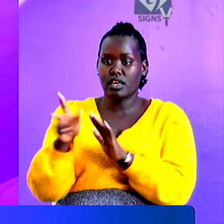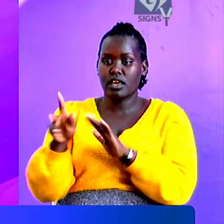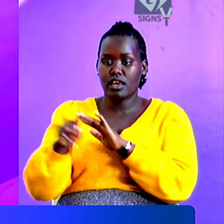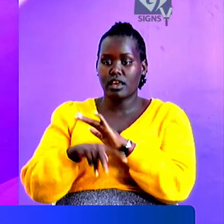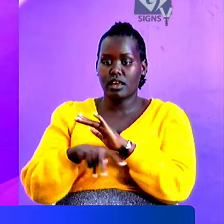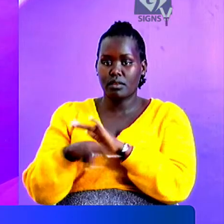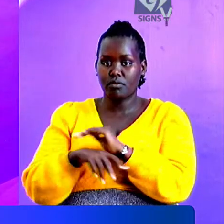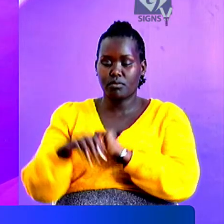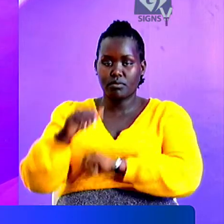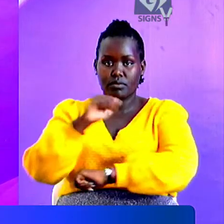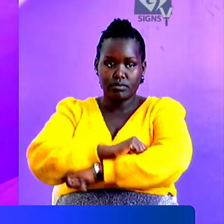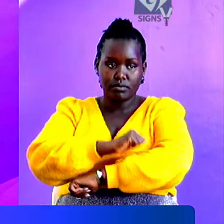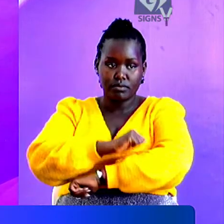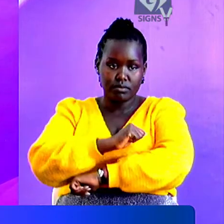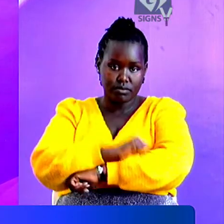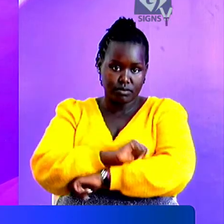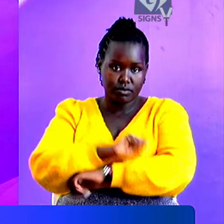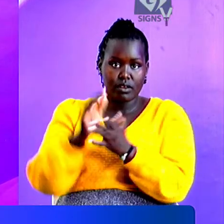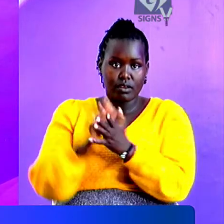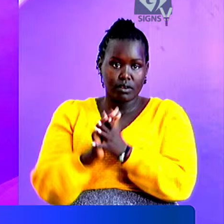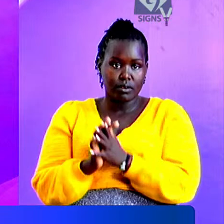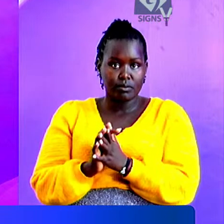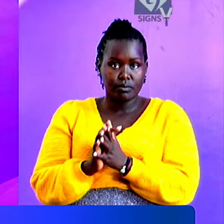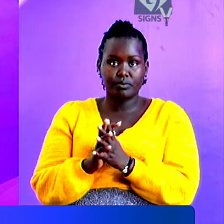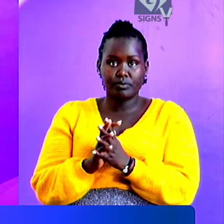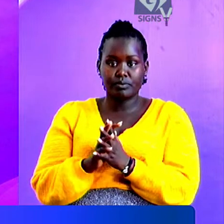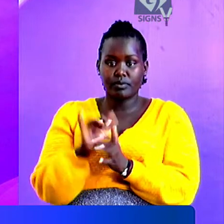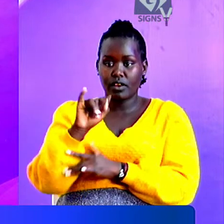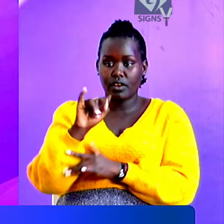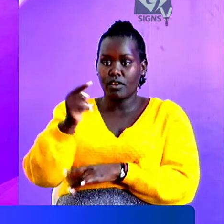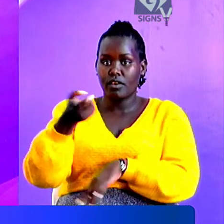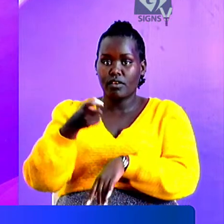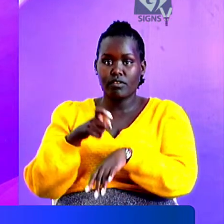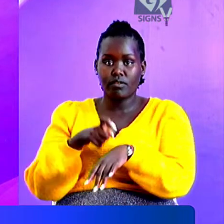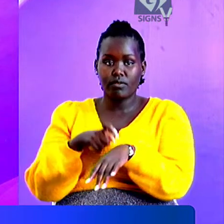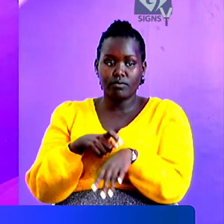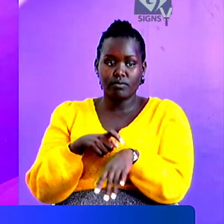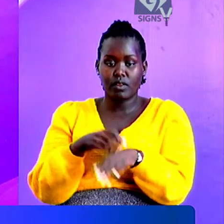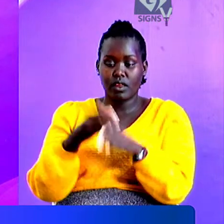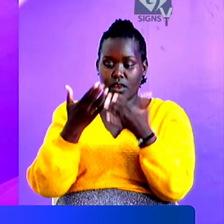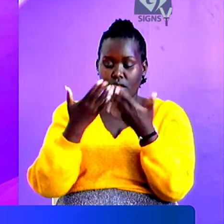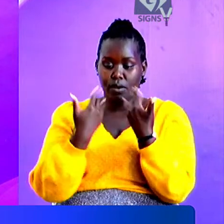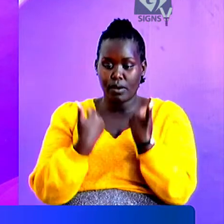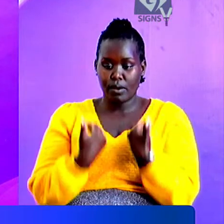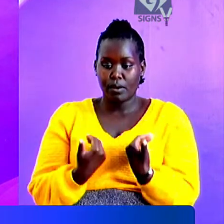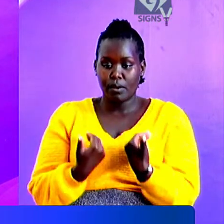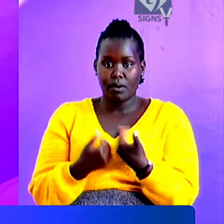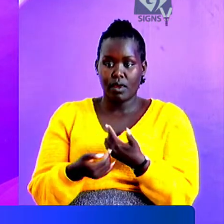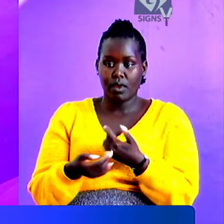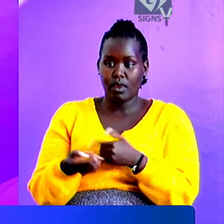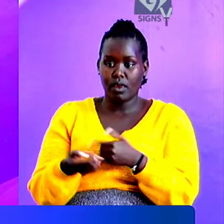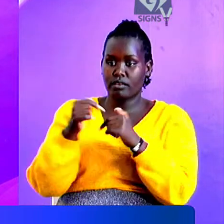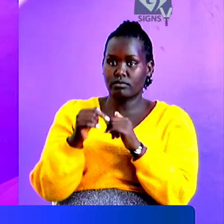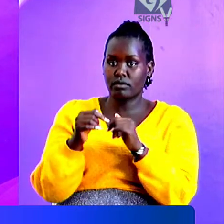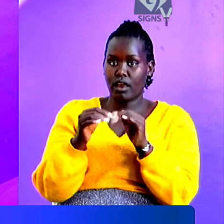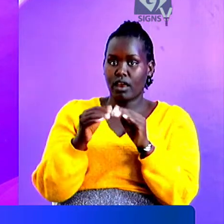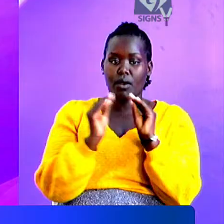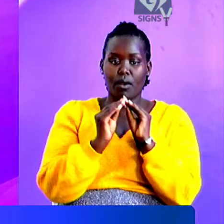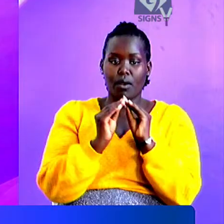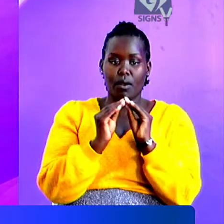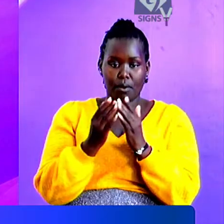So in Kenya Children Assembly, that is the first time I came into contact with